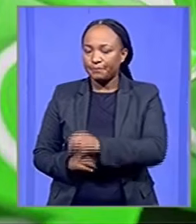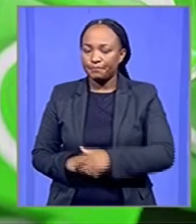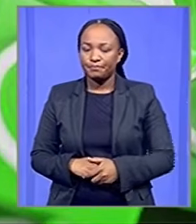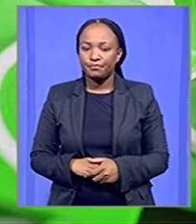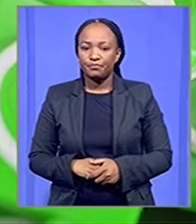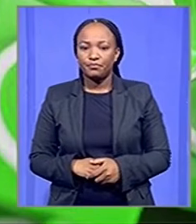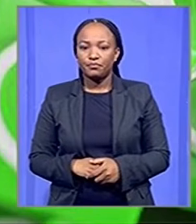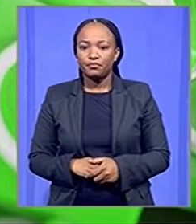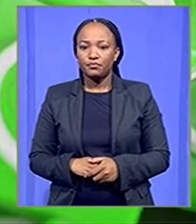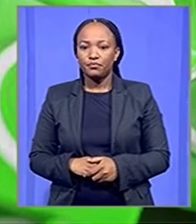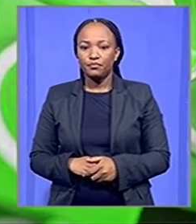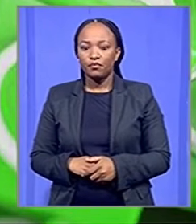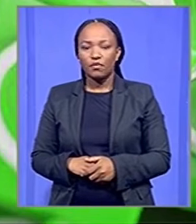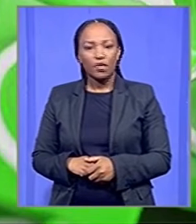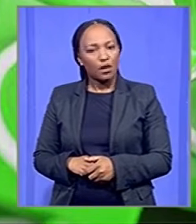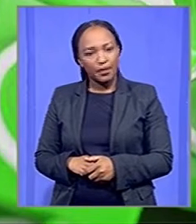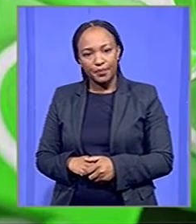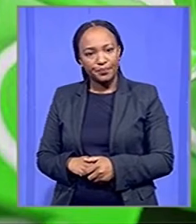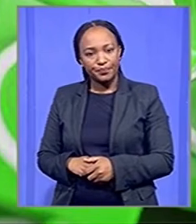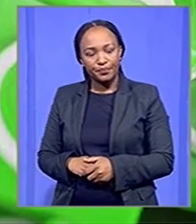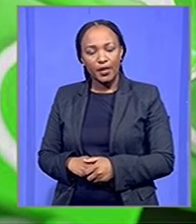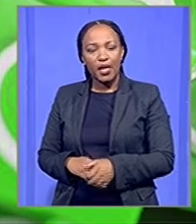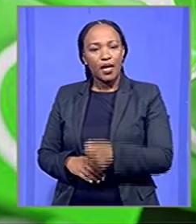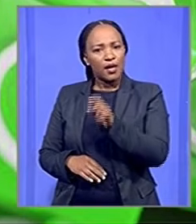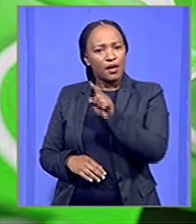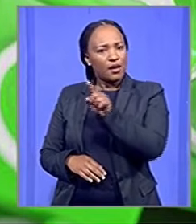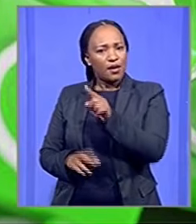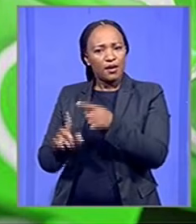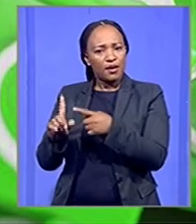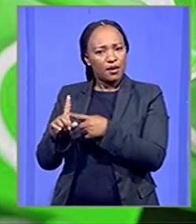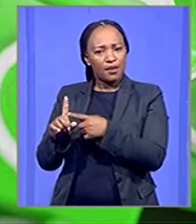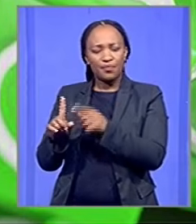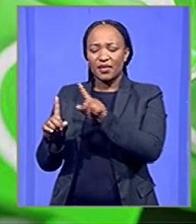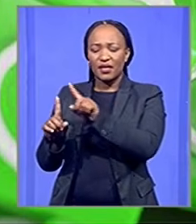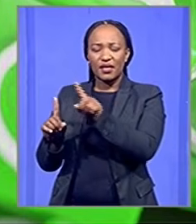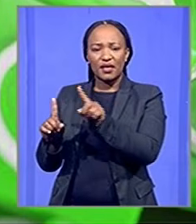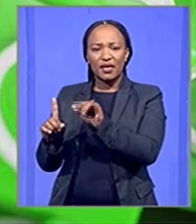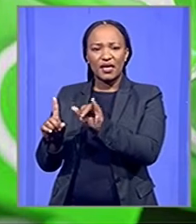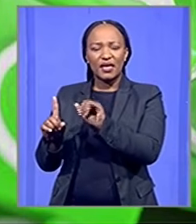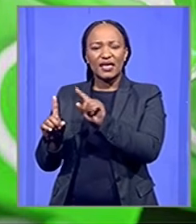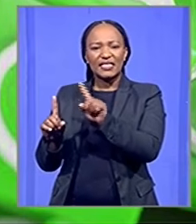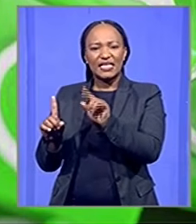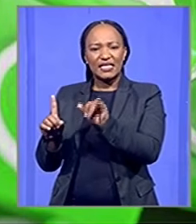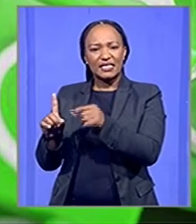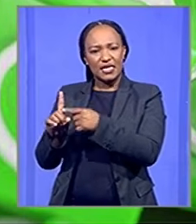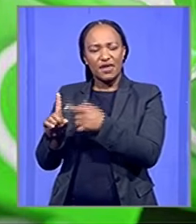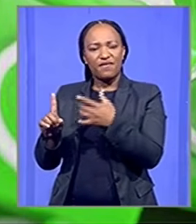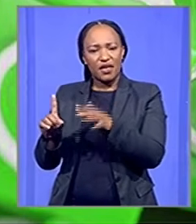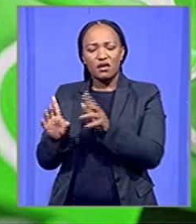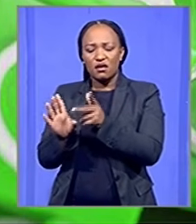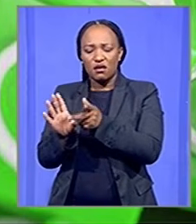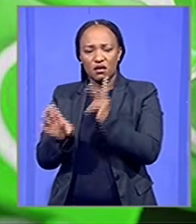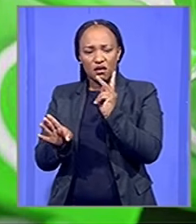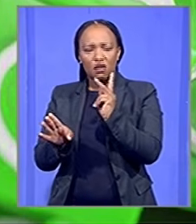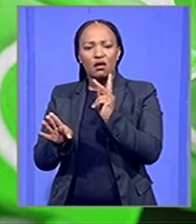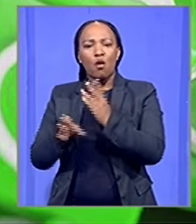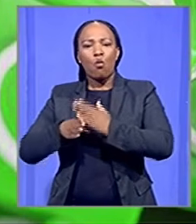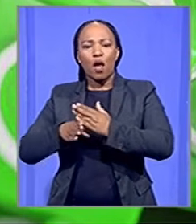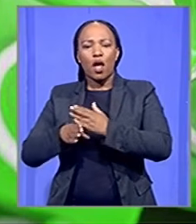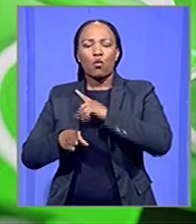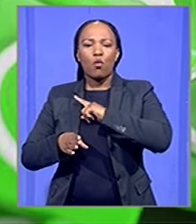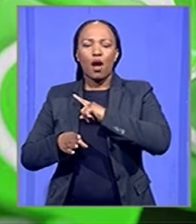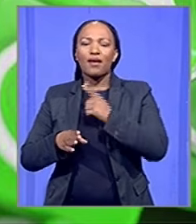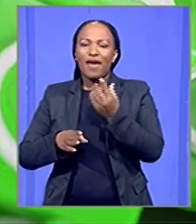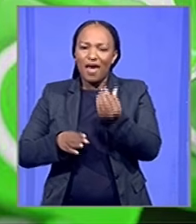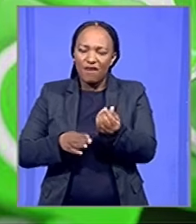Khanya ga Zizikodwa e mmakaditse thata gore o itokolotse mo tirong moraga go itokolola mo tirong ka lebakeng la gore ana le